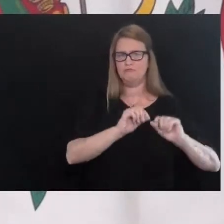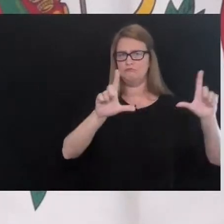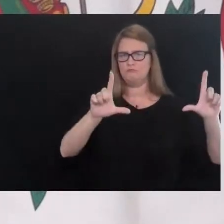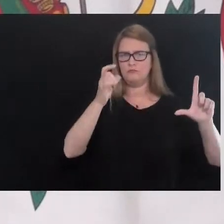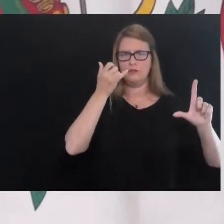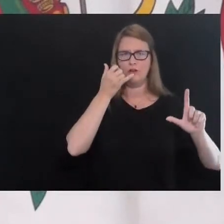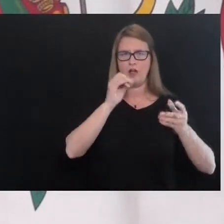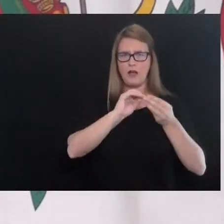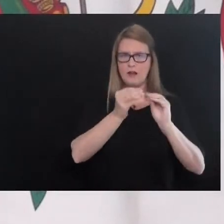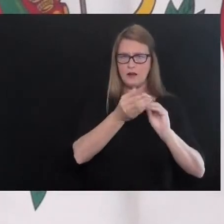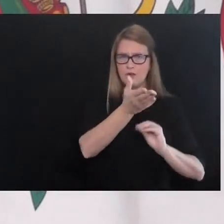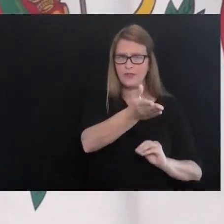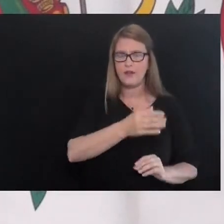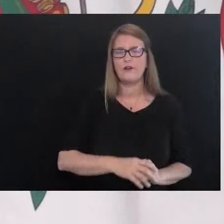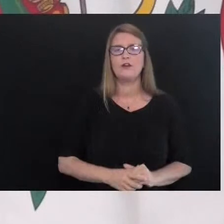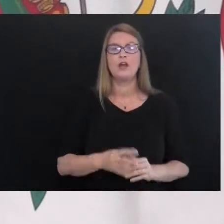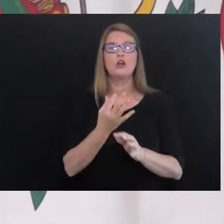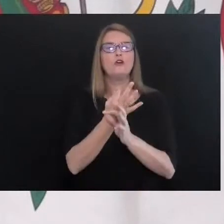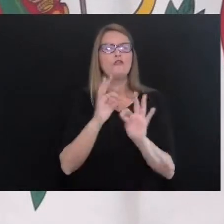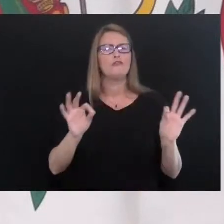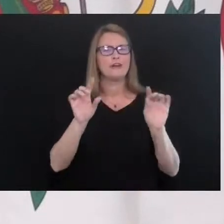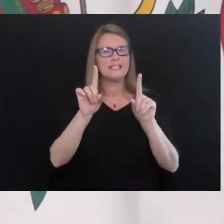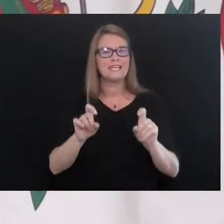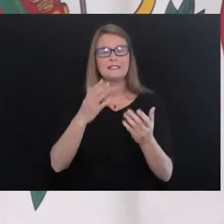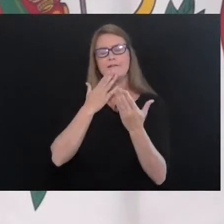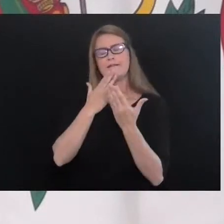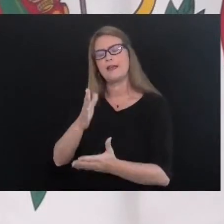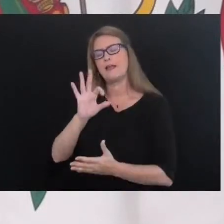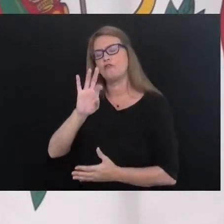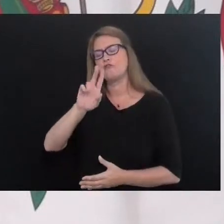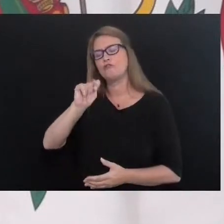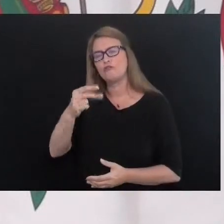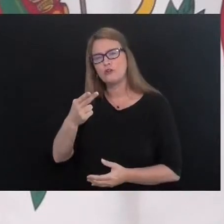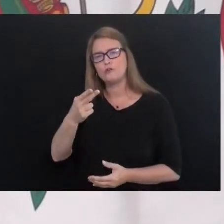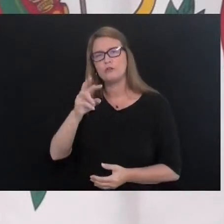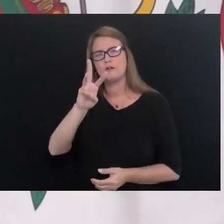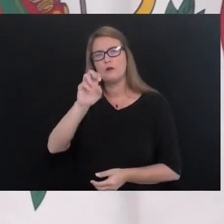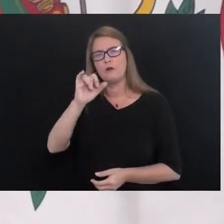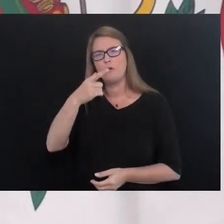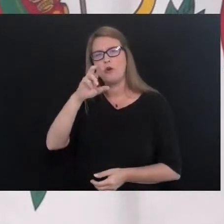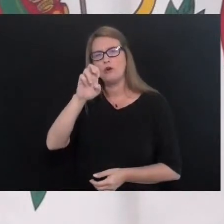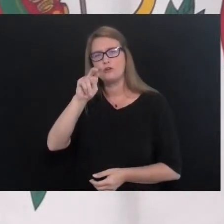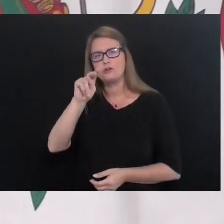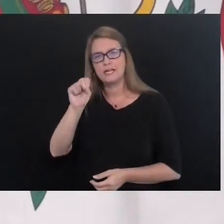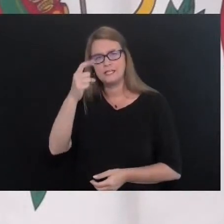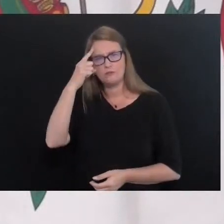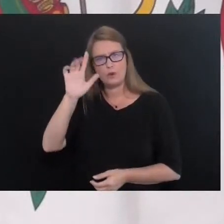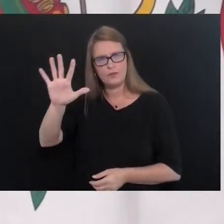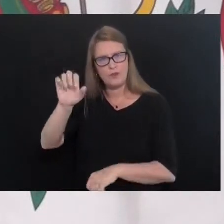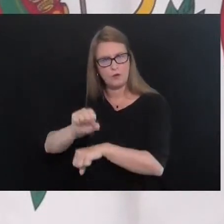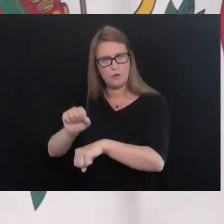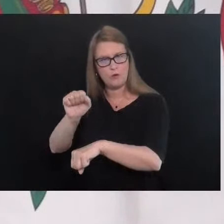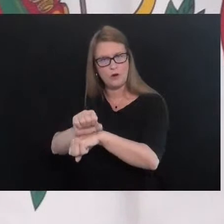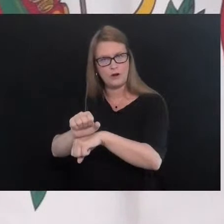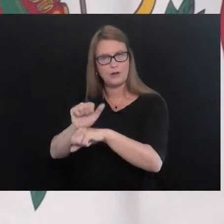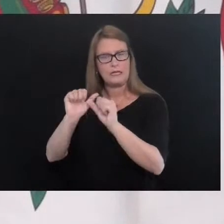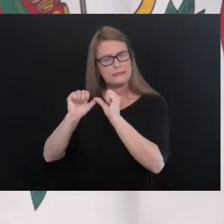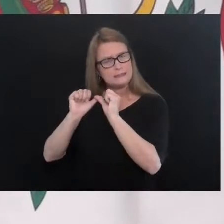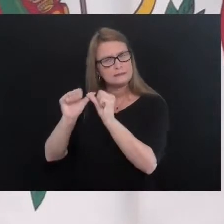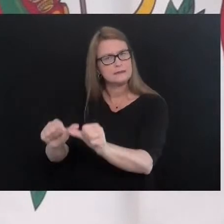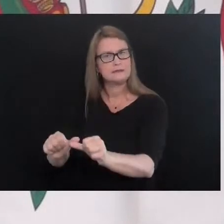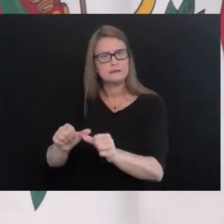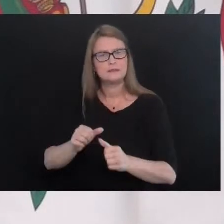free testing. I continue to thank Frith and Walgreens for all the great work that they've done and continue to